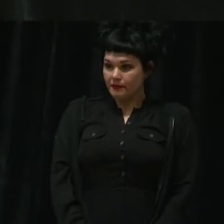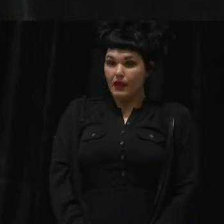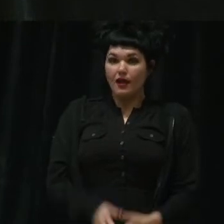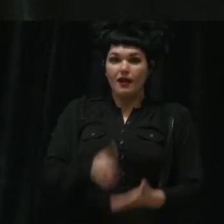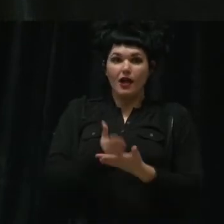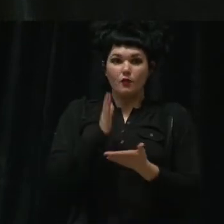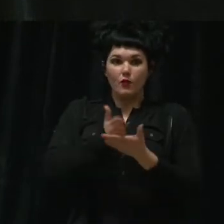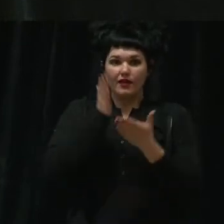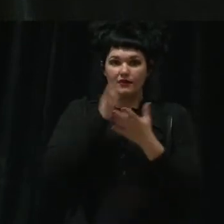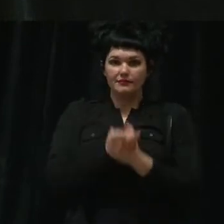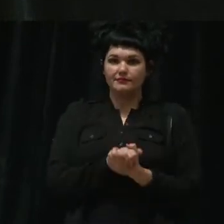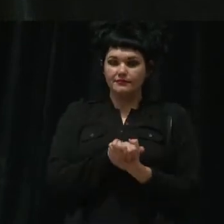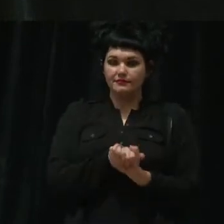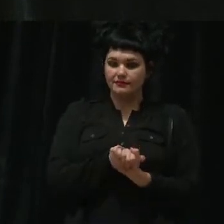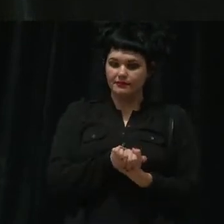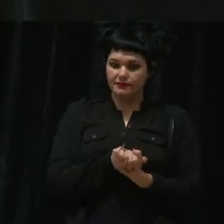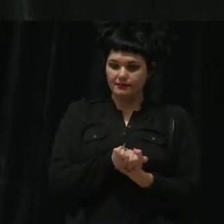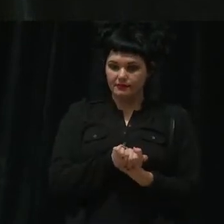All right,